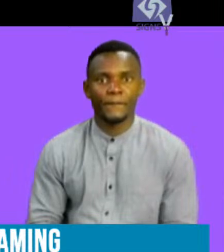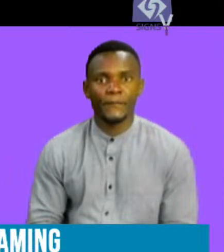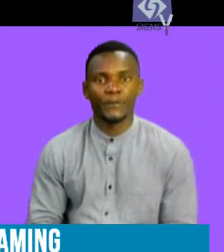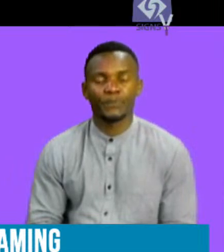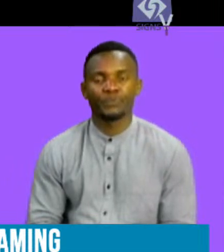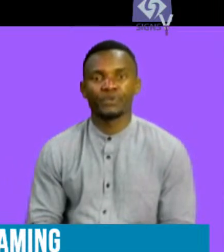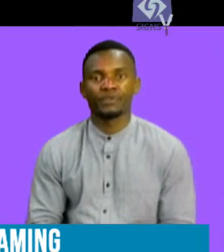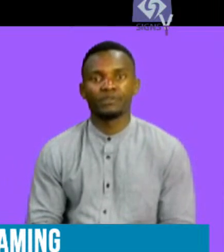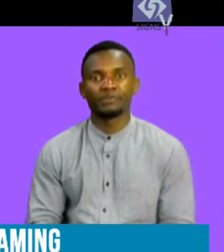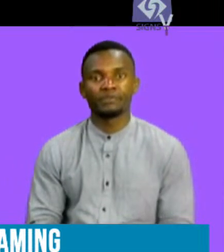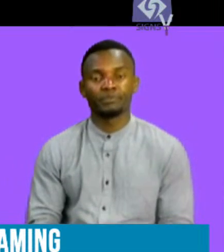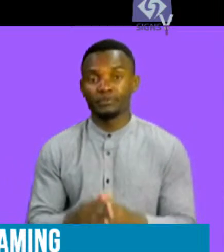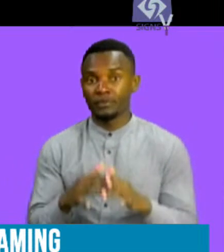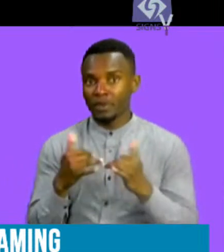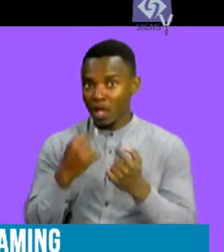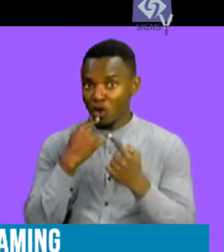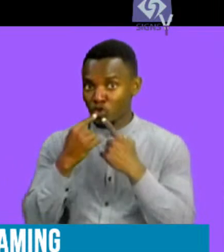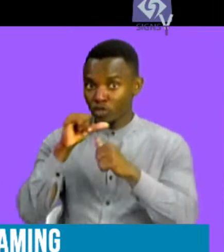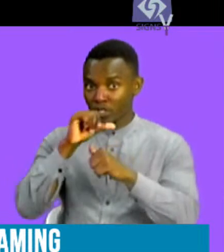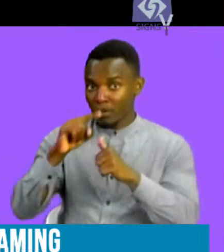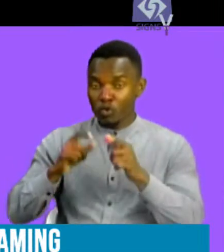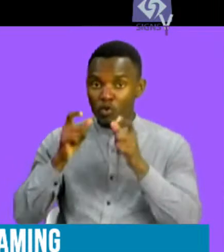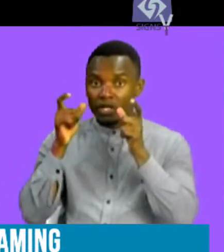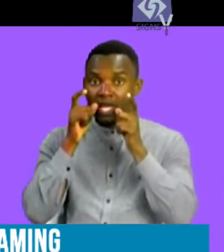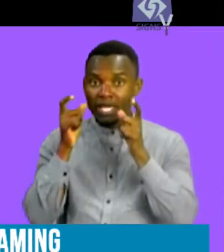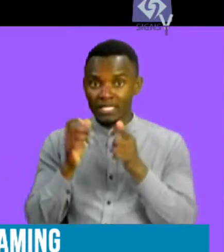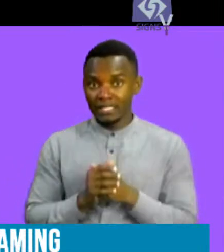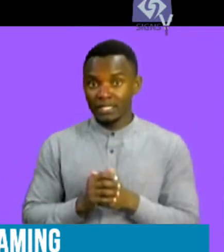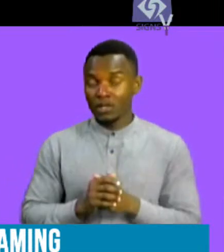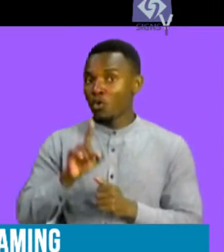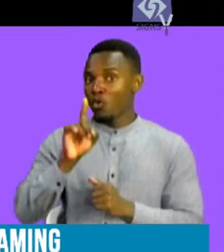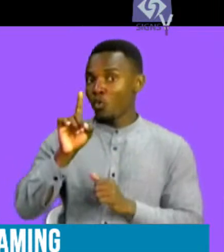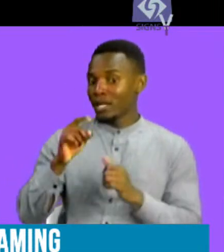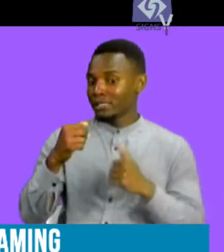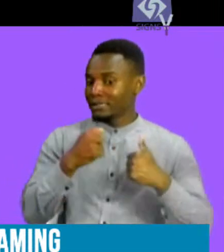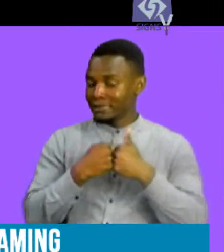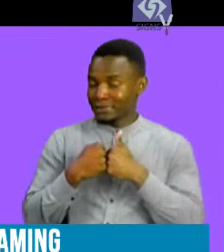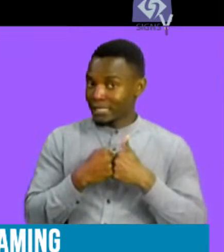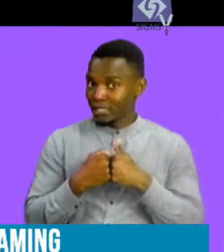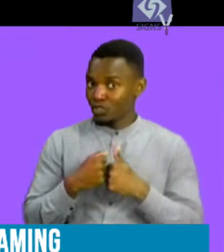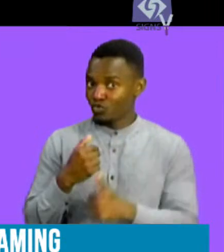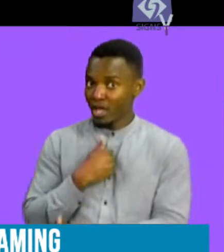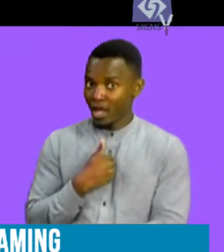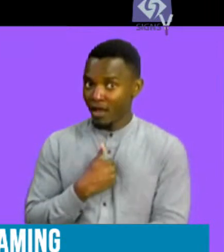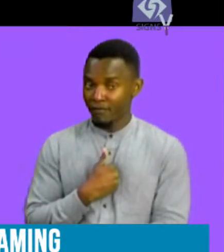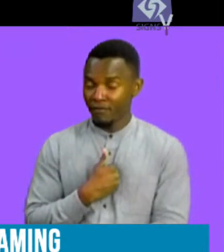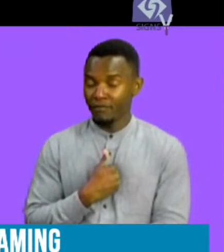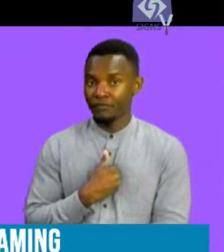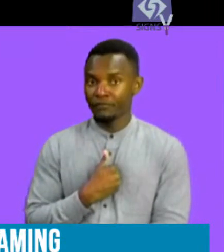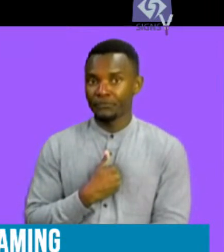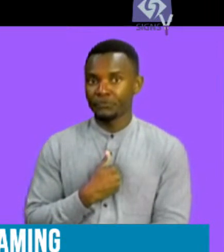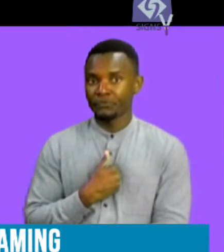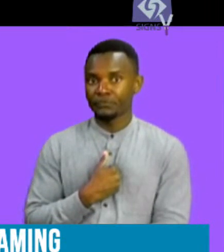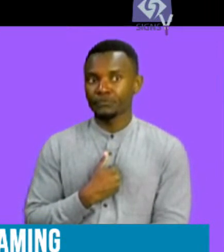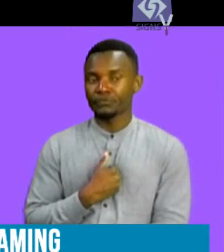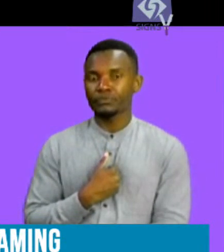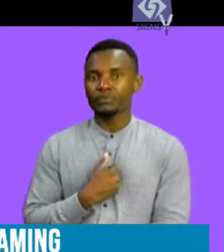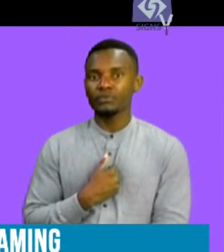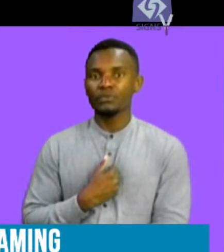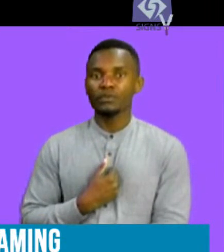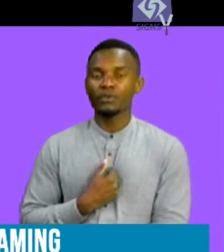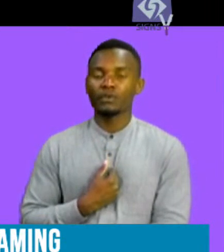talking about HIV/AIDS, one of the challenges that we face even with our colleagues is